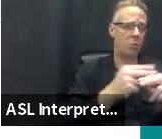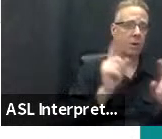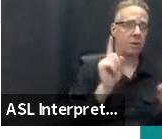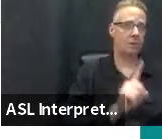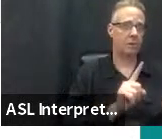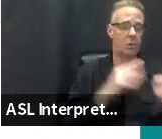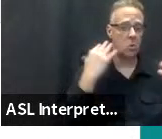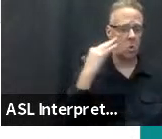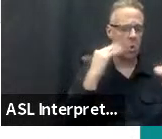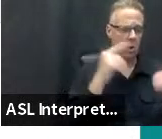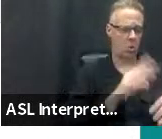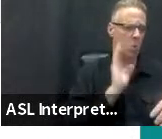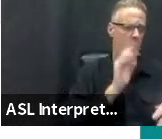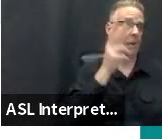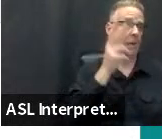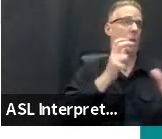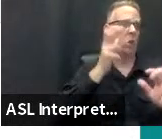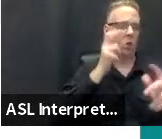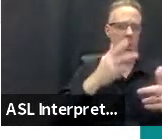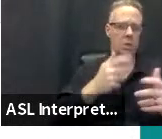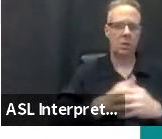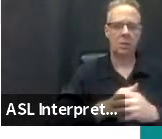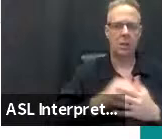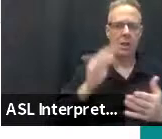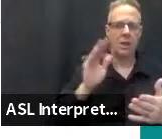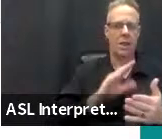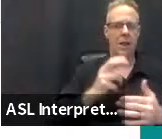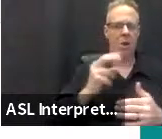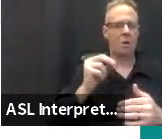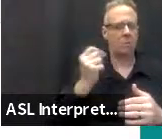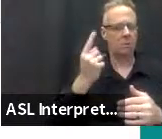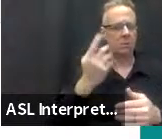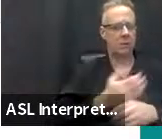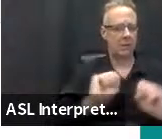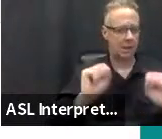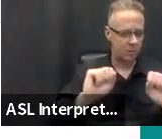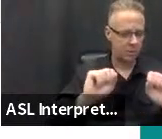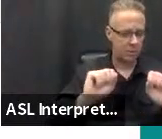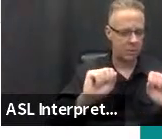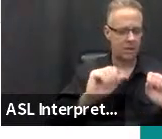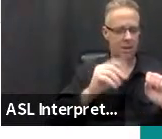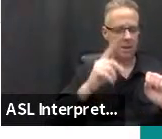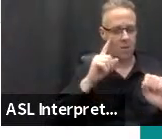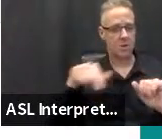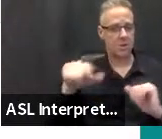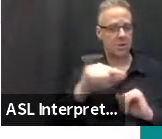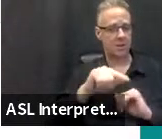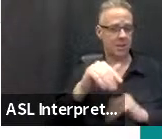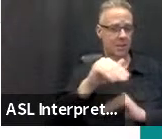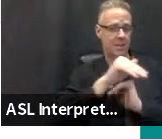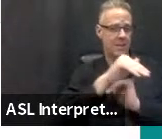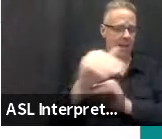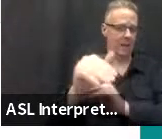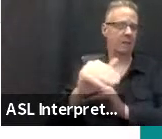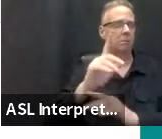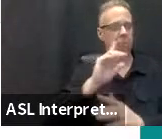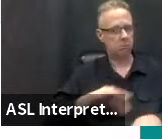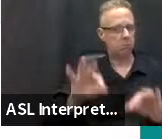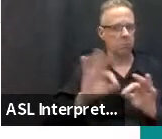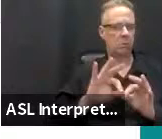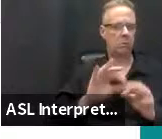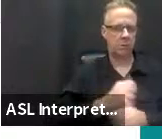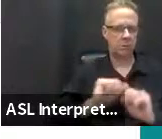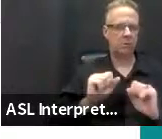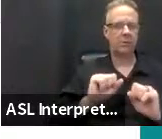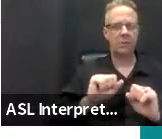but not echoing so much. But the safety thing and especially at night, and this feeling you're going to go